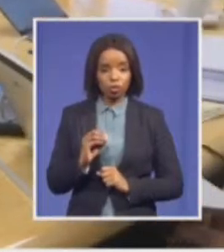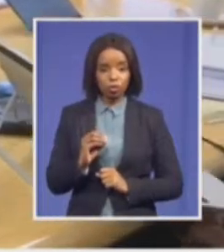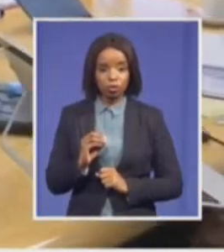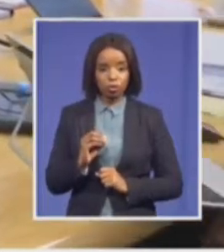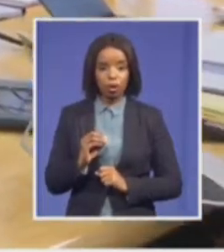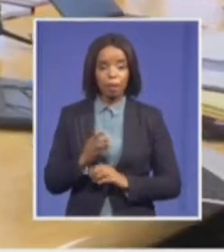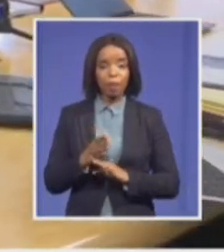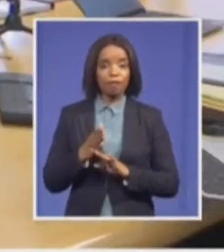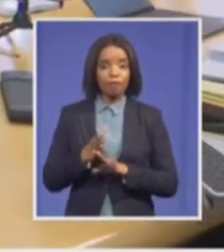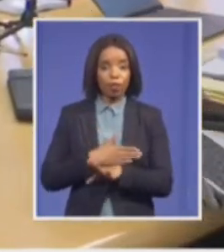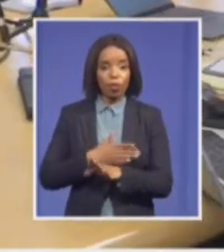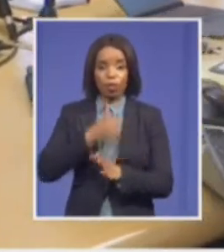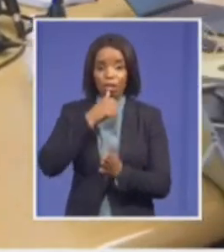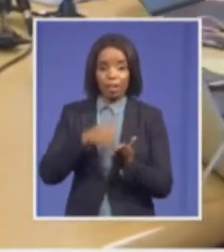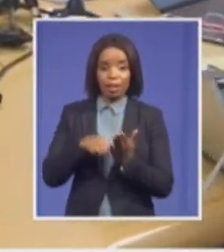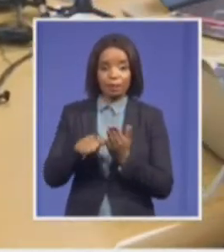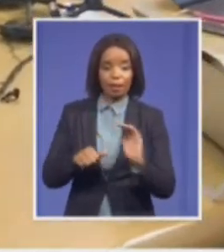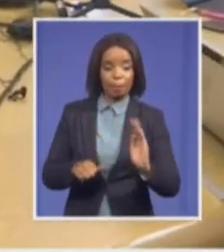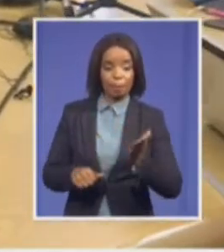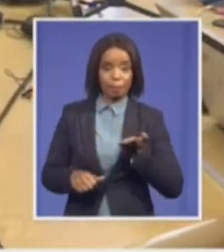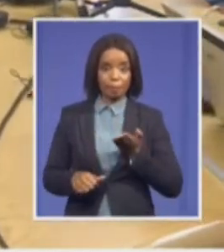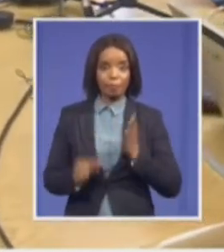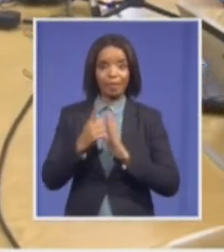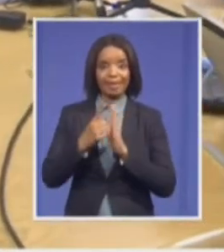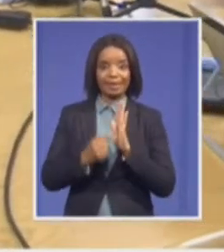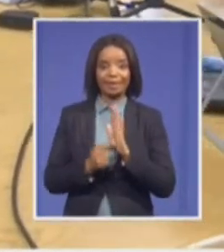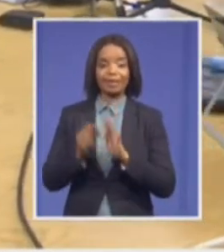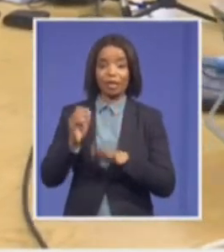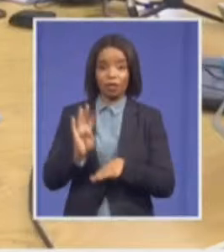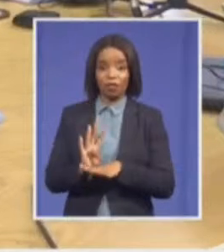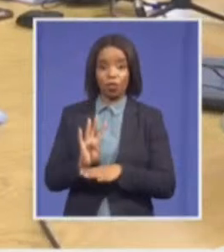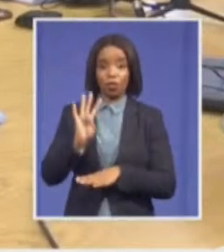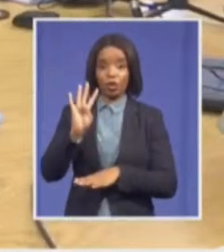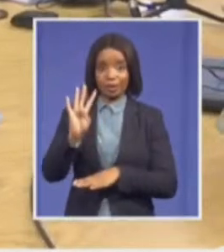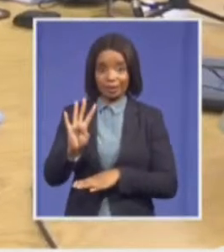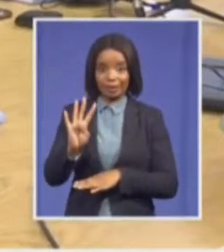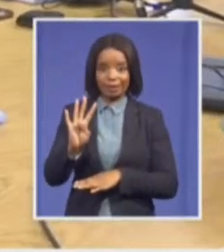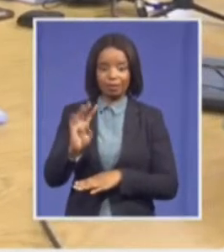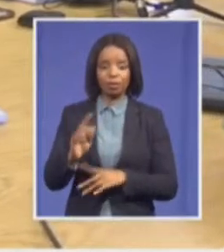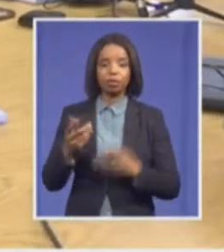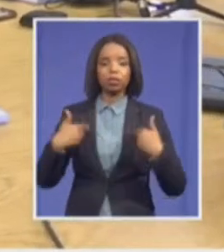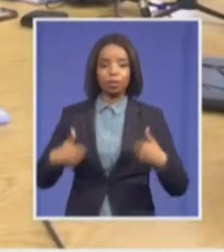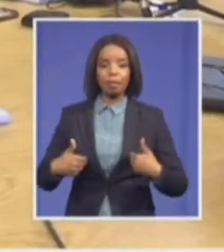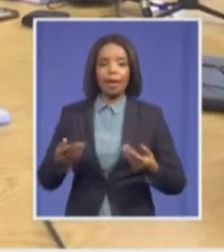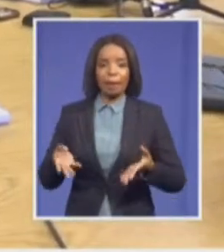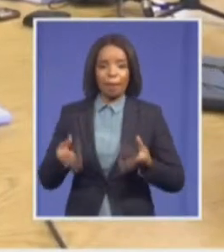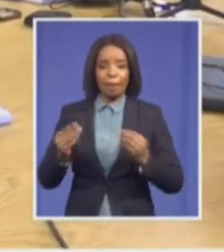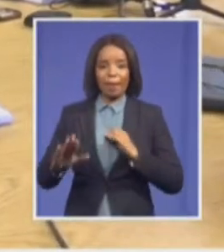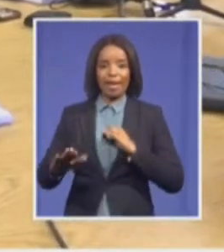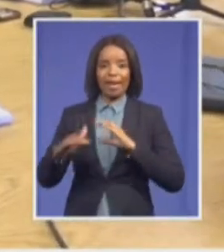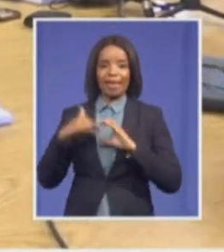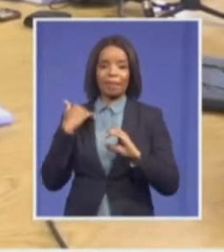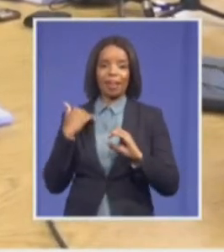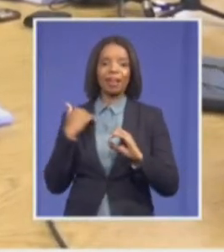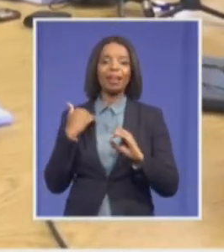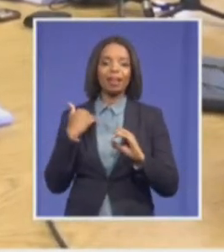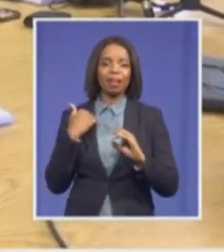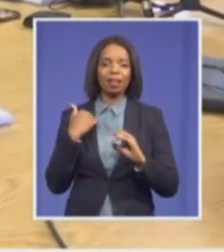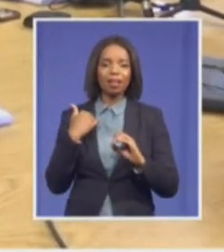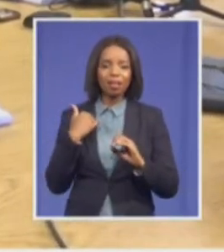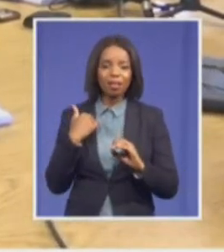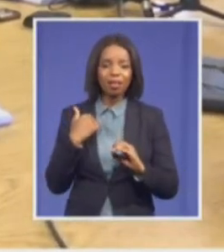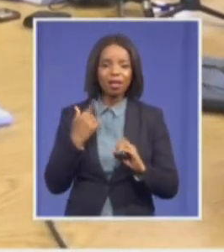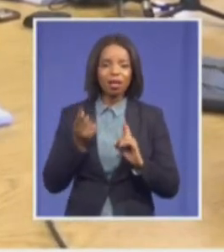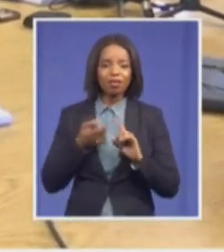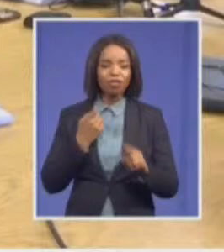14th, I then received another email from Norton's Incorporated. Yes.